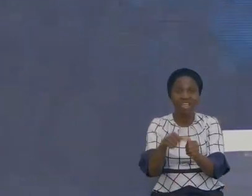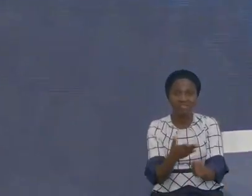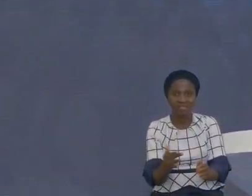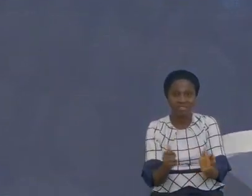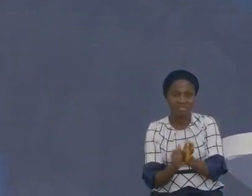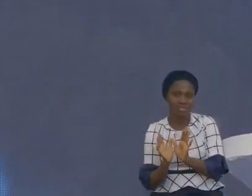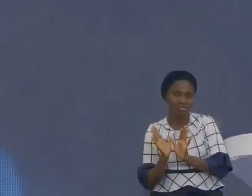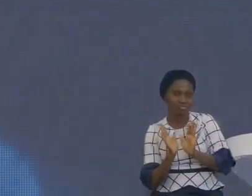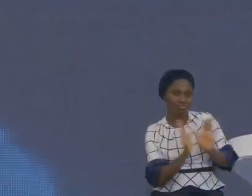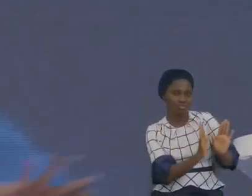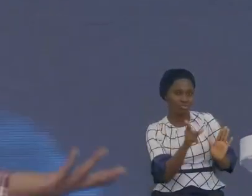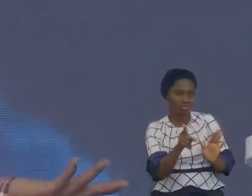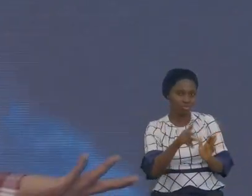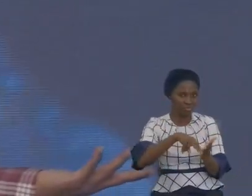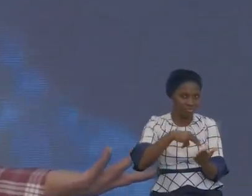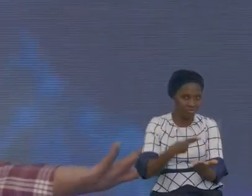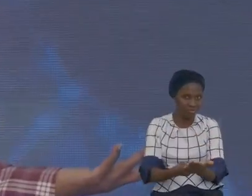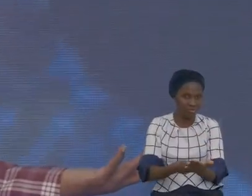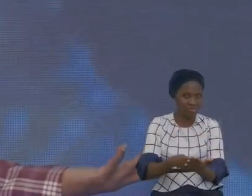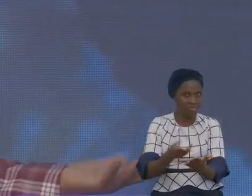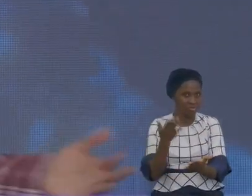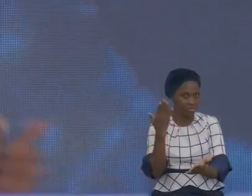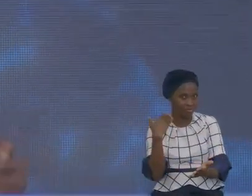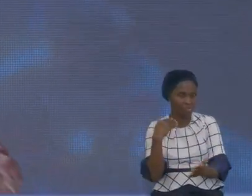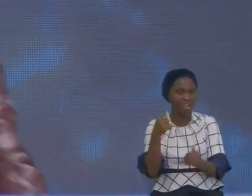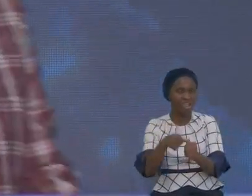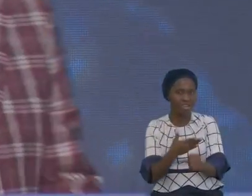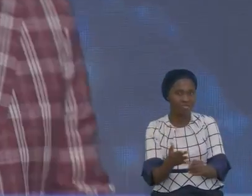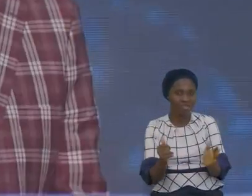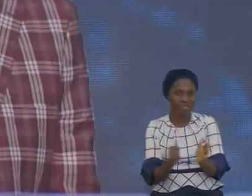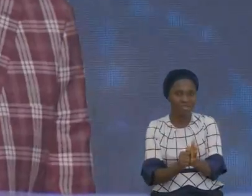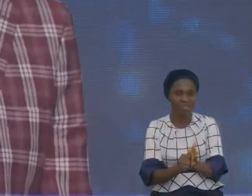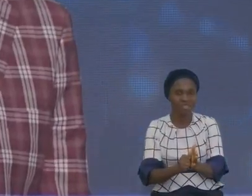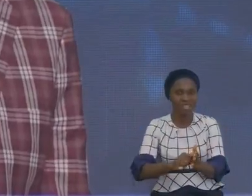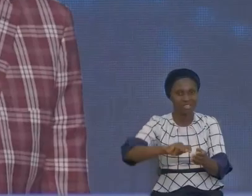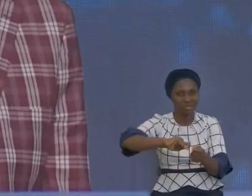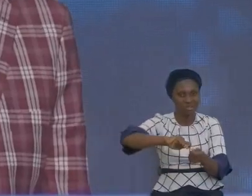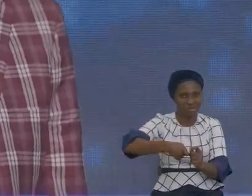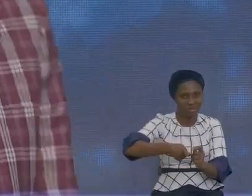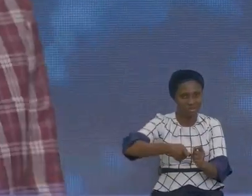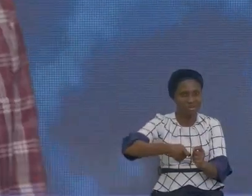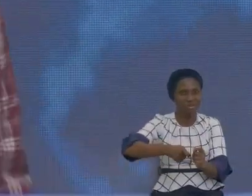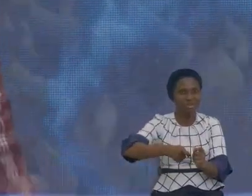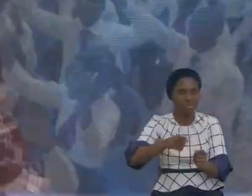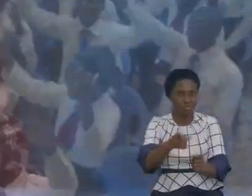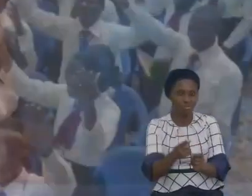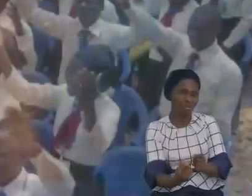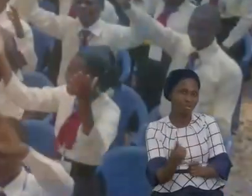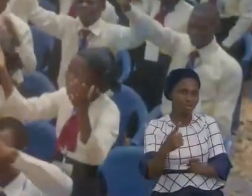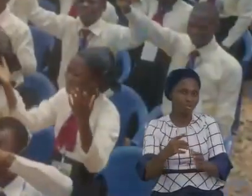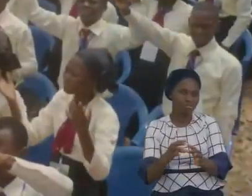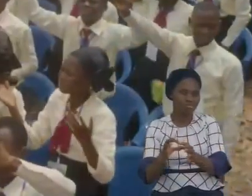up. Today is the day to go up higher.